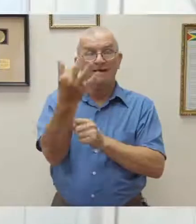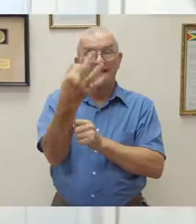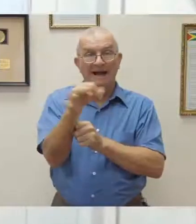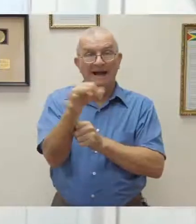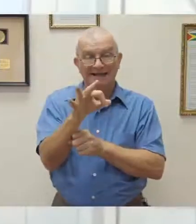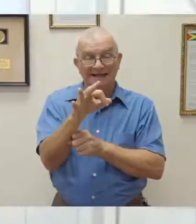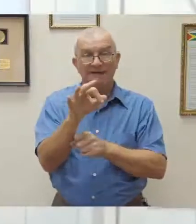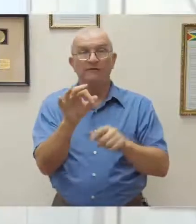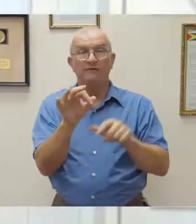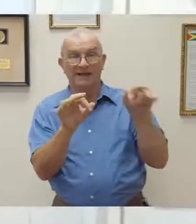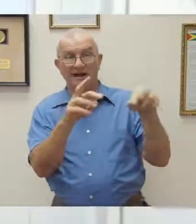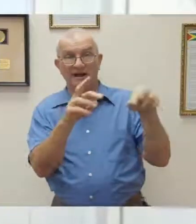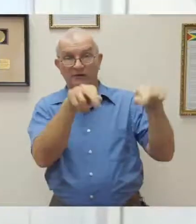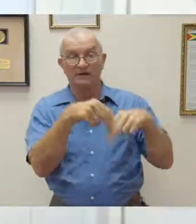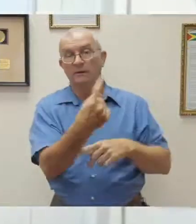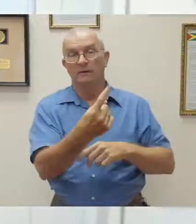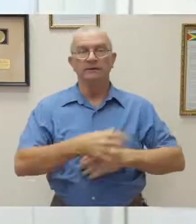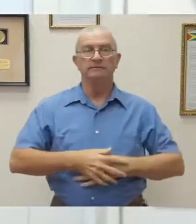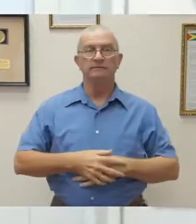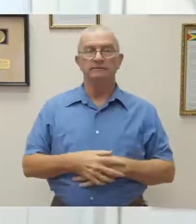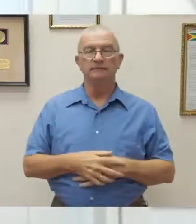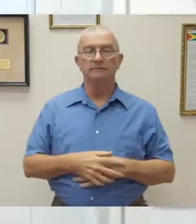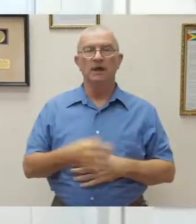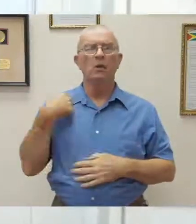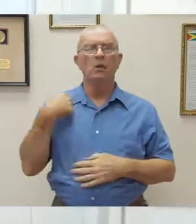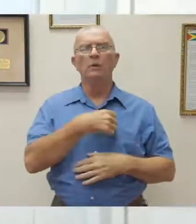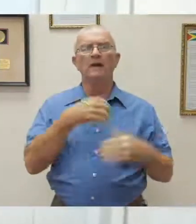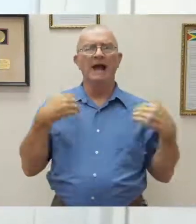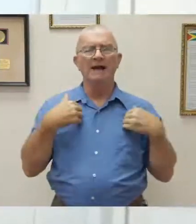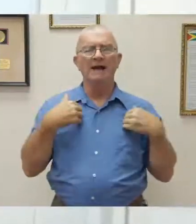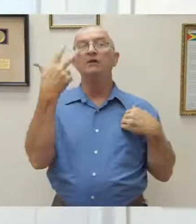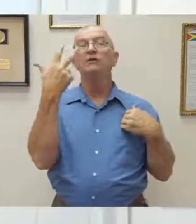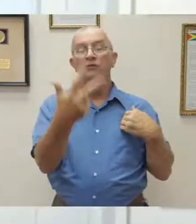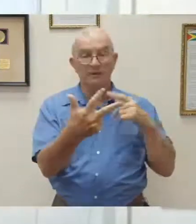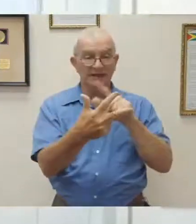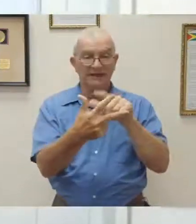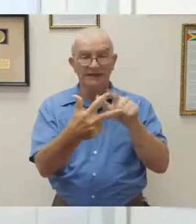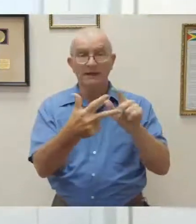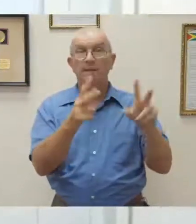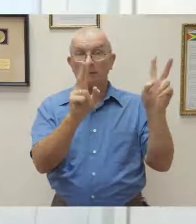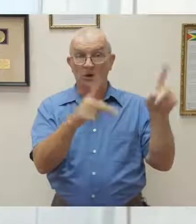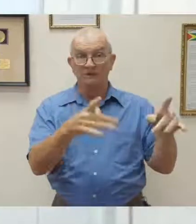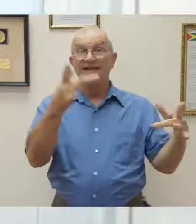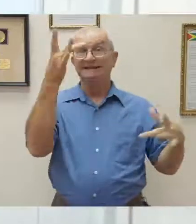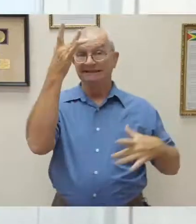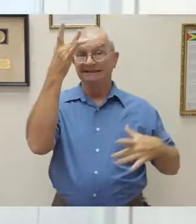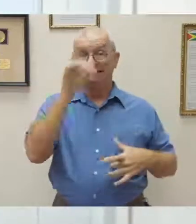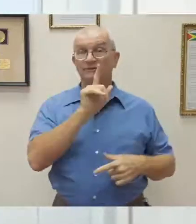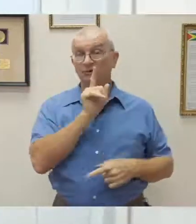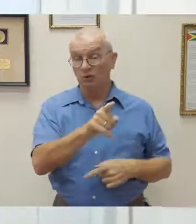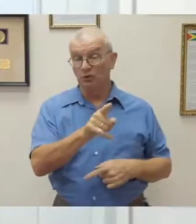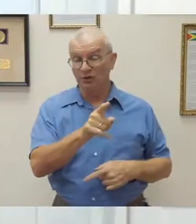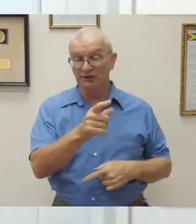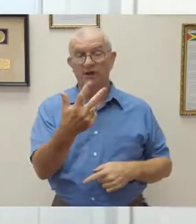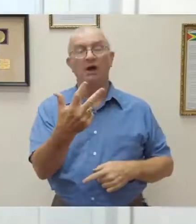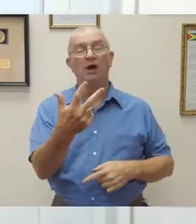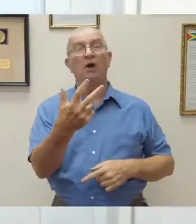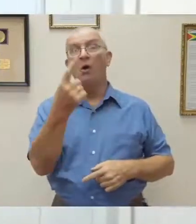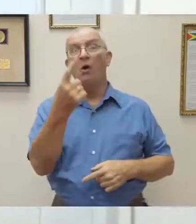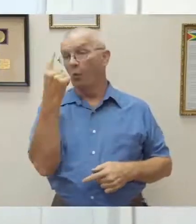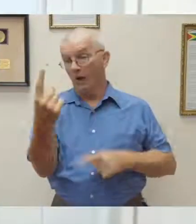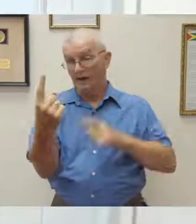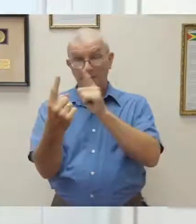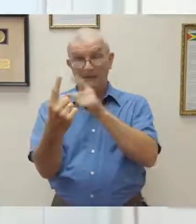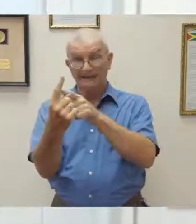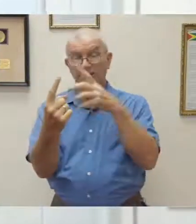to this region. We have 3 confirmed cases, out of which 1